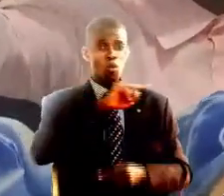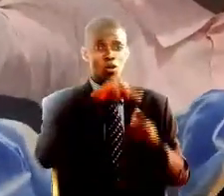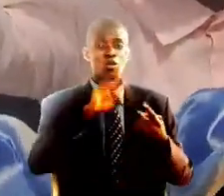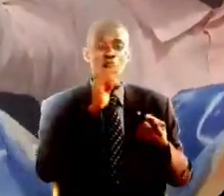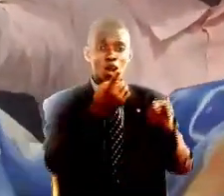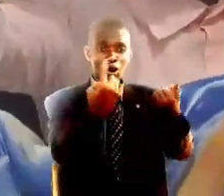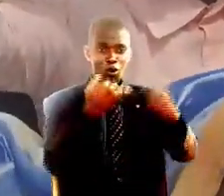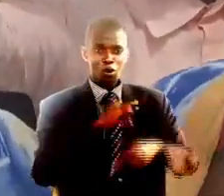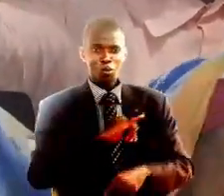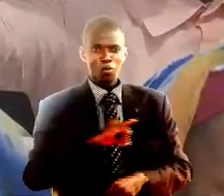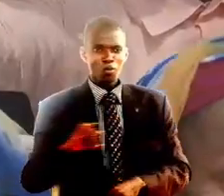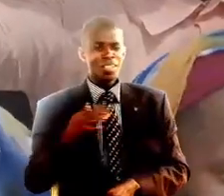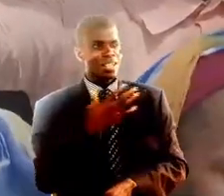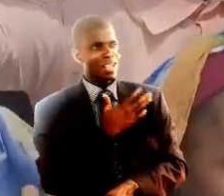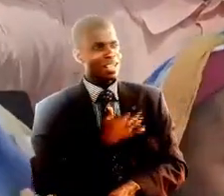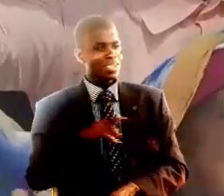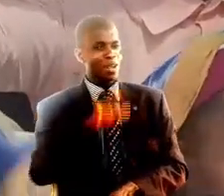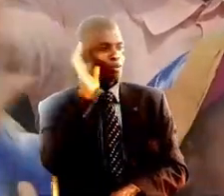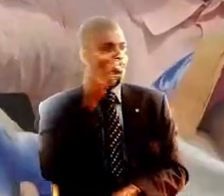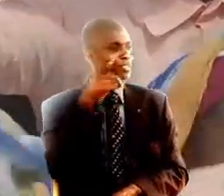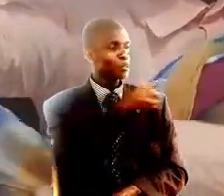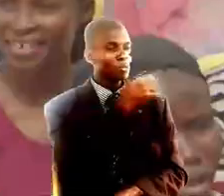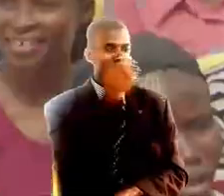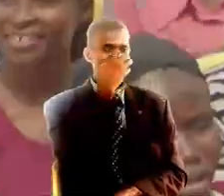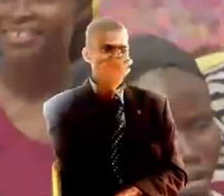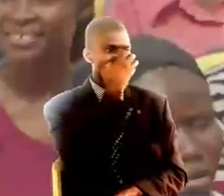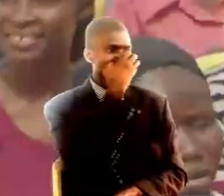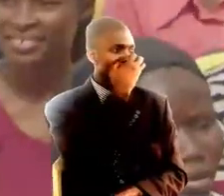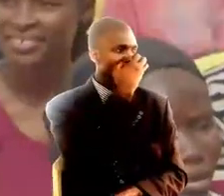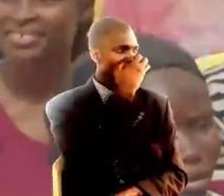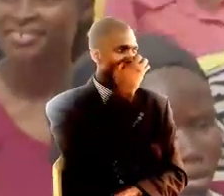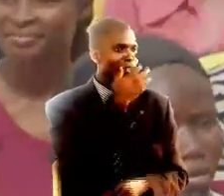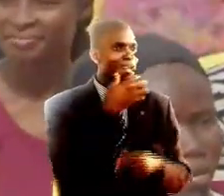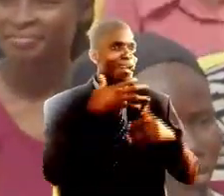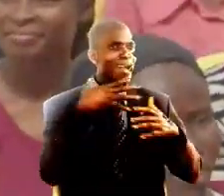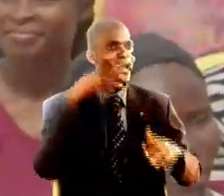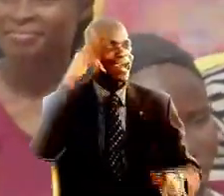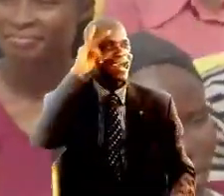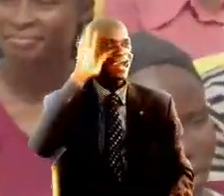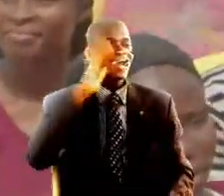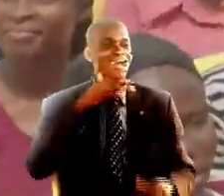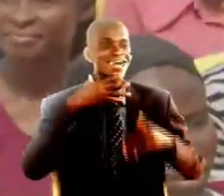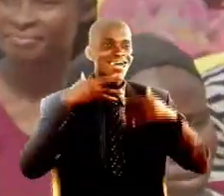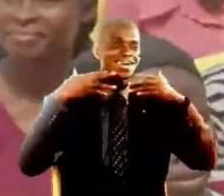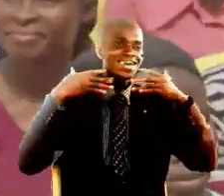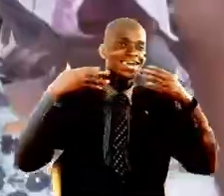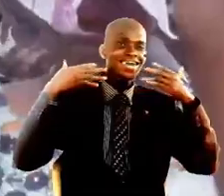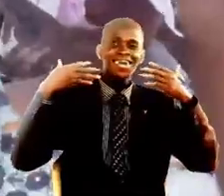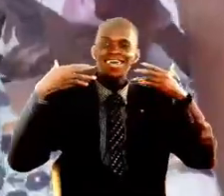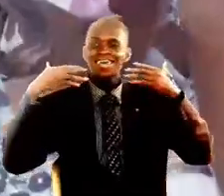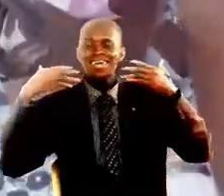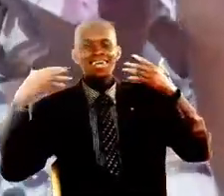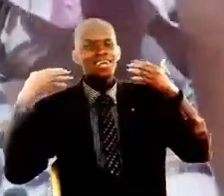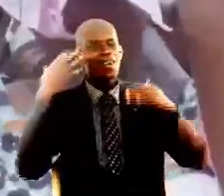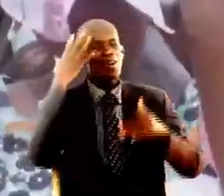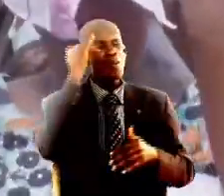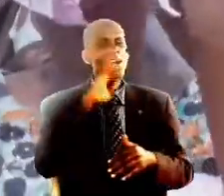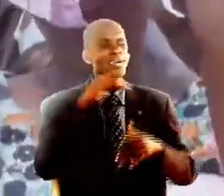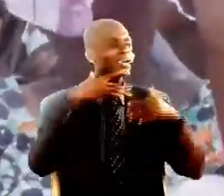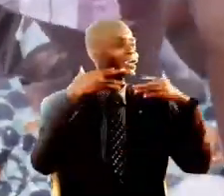I'm coming, I see you smiling. I said, who is this person? Such bright, white